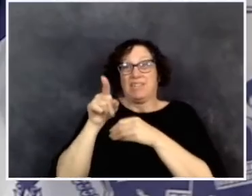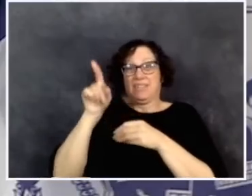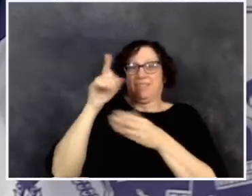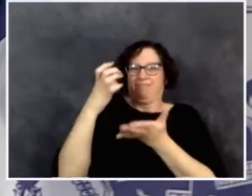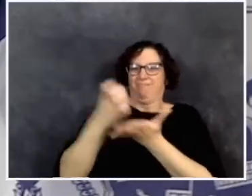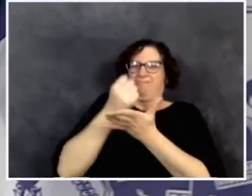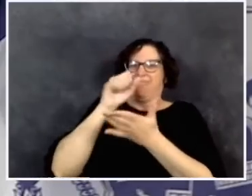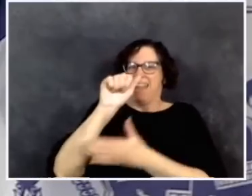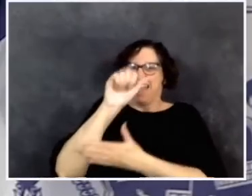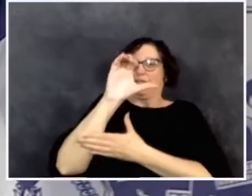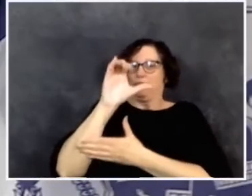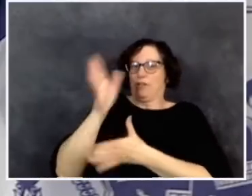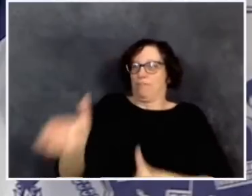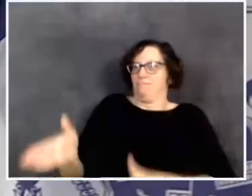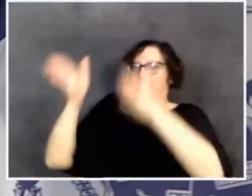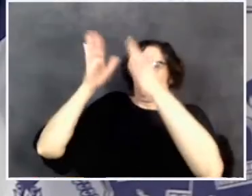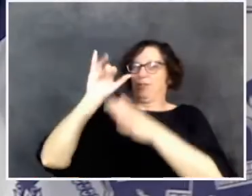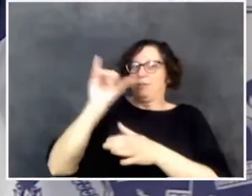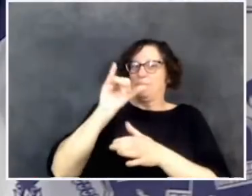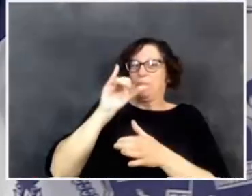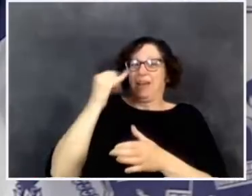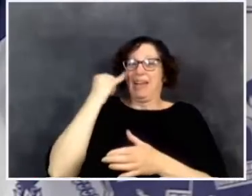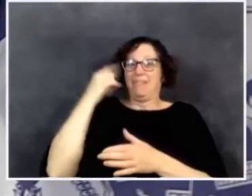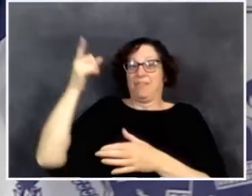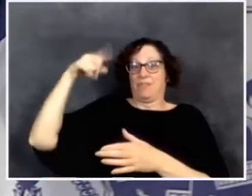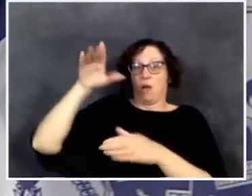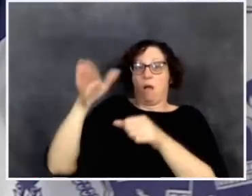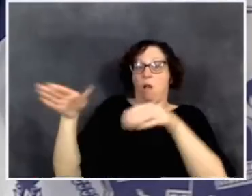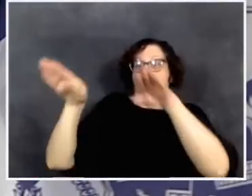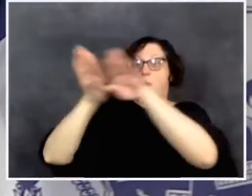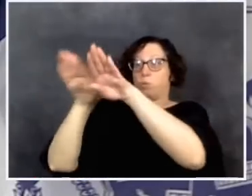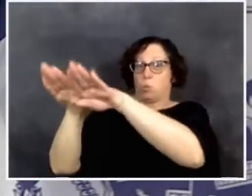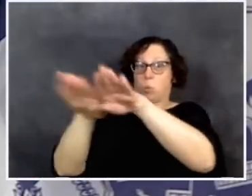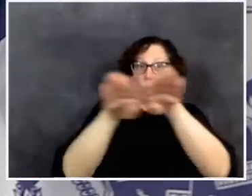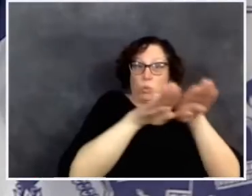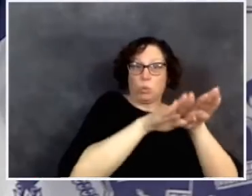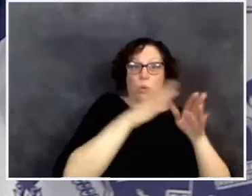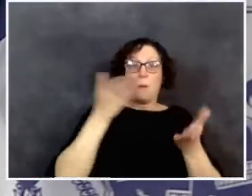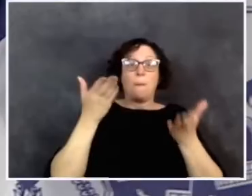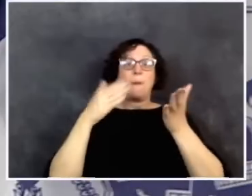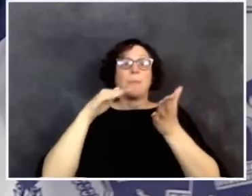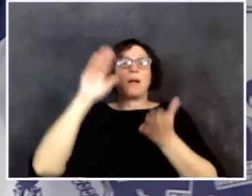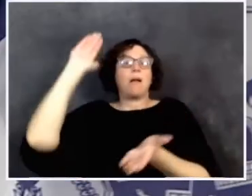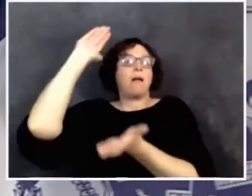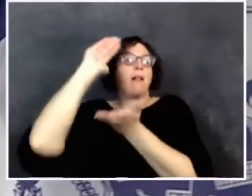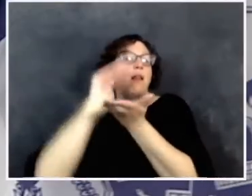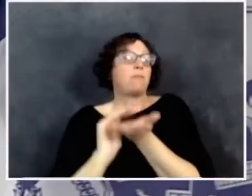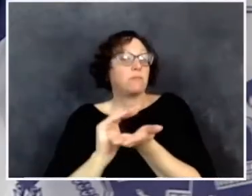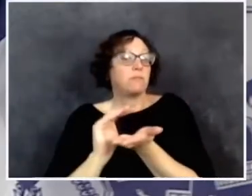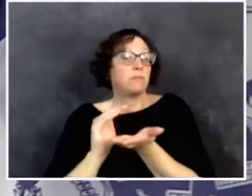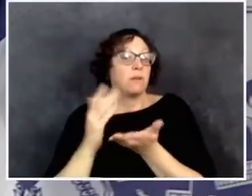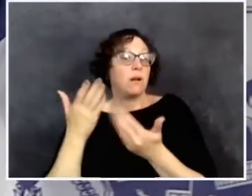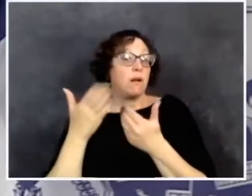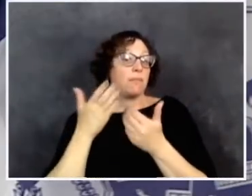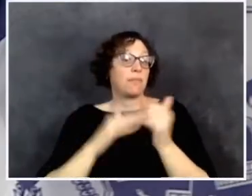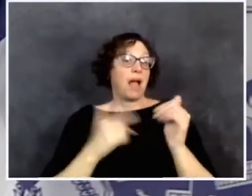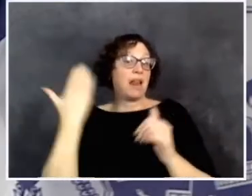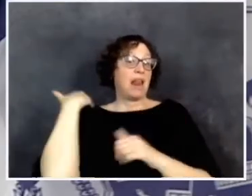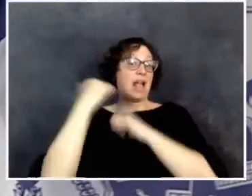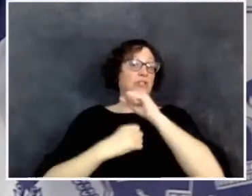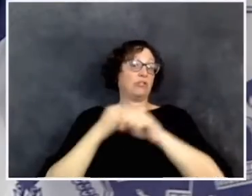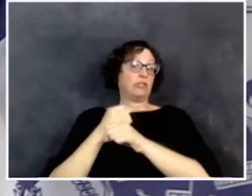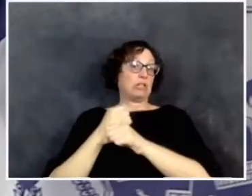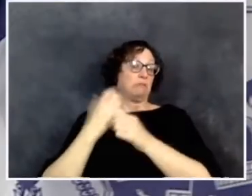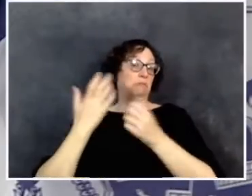think it's a great question of, what we expect when and how we stay ahead of it. We'll have more to say on that as it starts to get a little